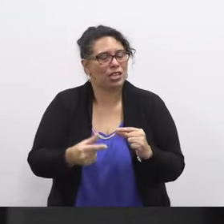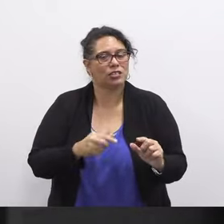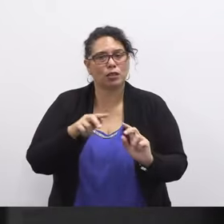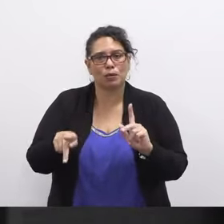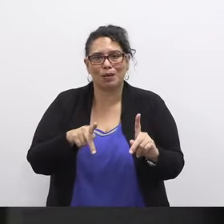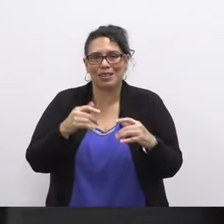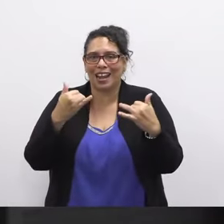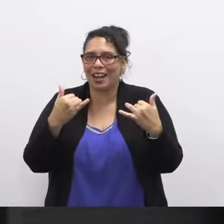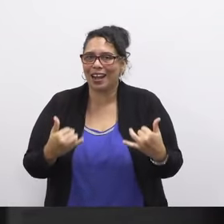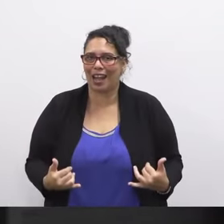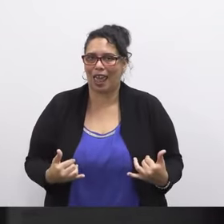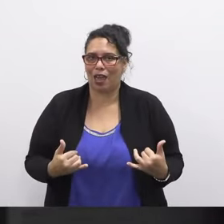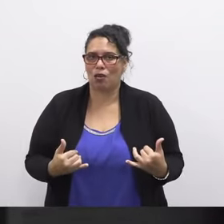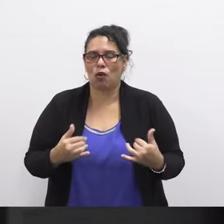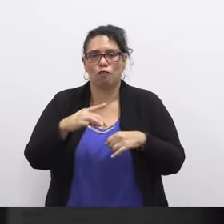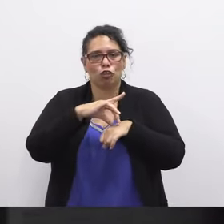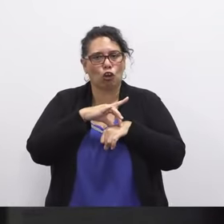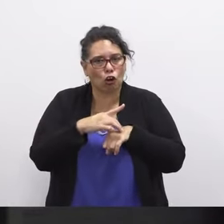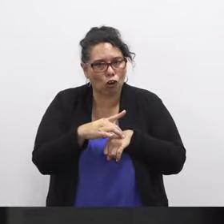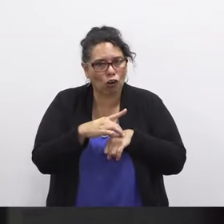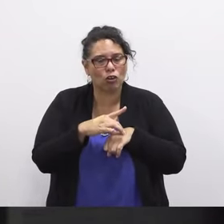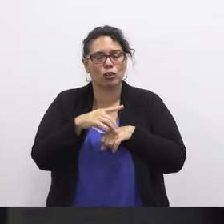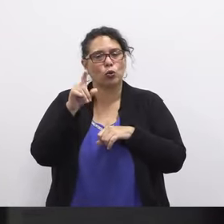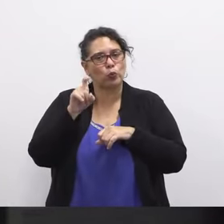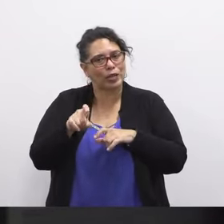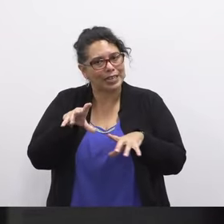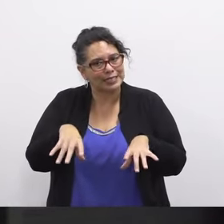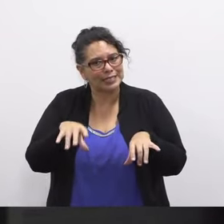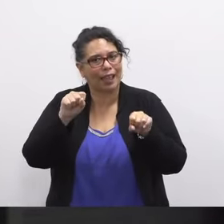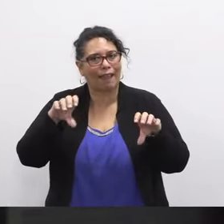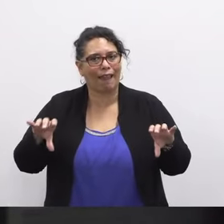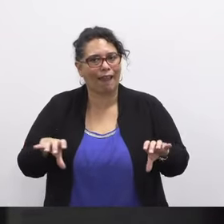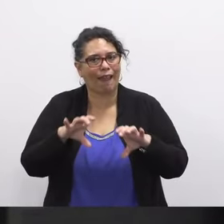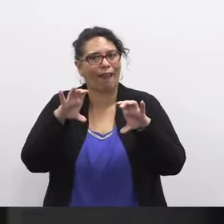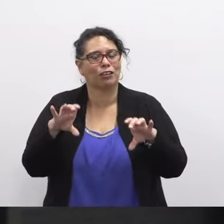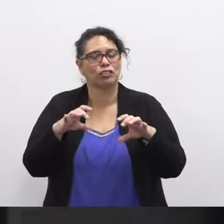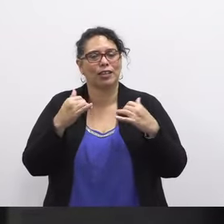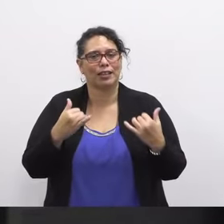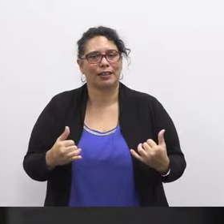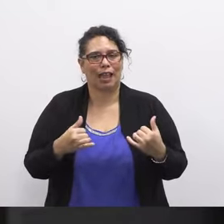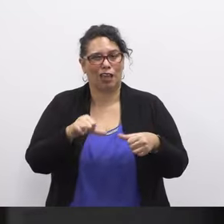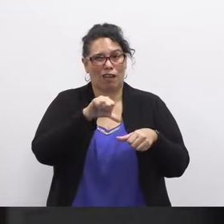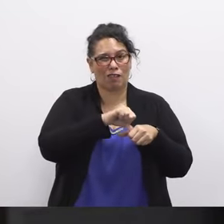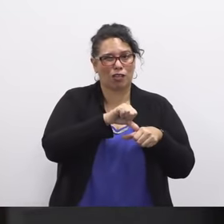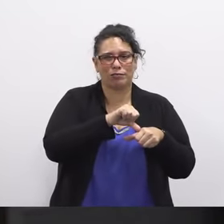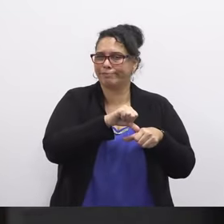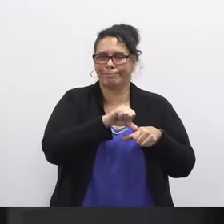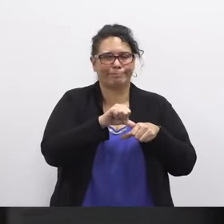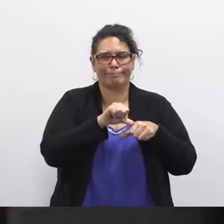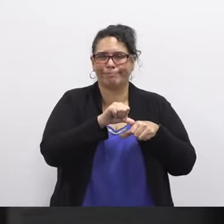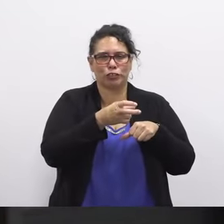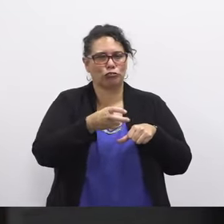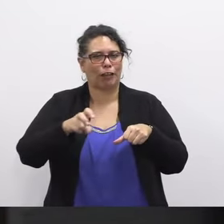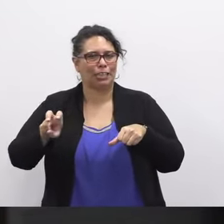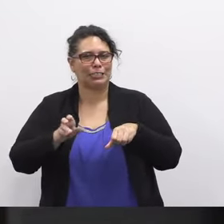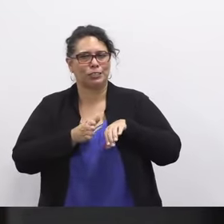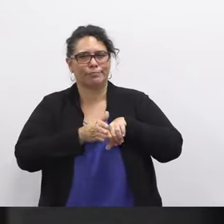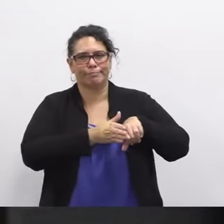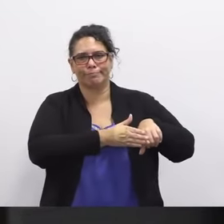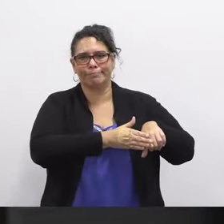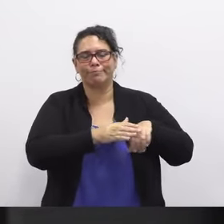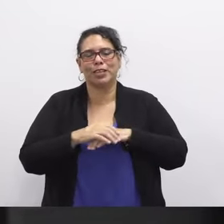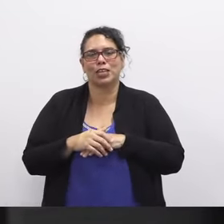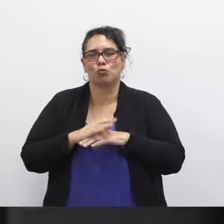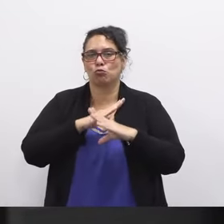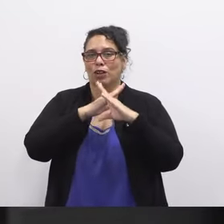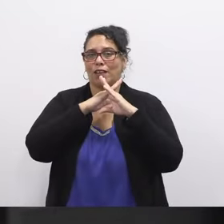population now, for our Earth, we need to take action now and transition off of fossil fuels to prevent further climate damage. Thank